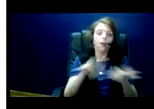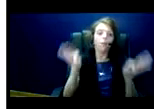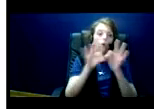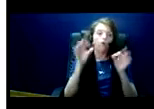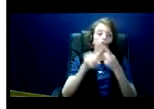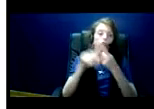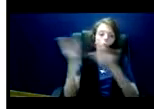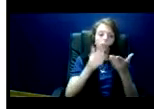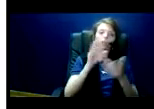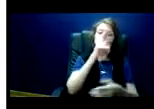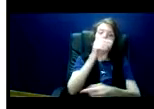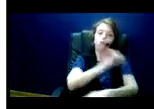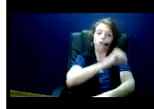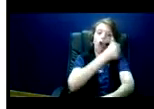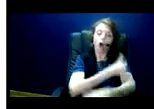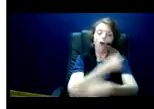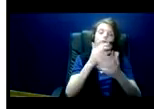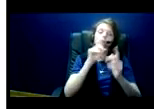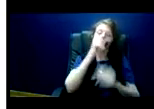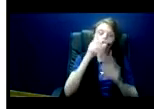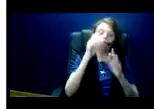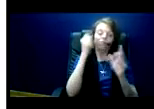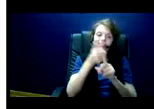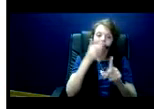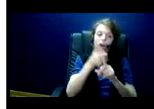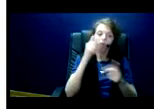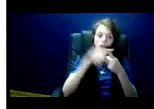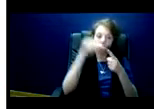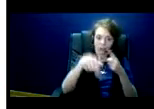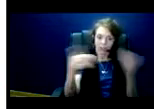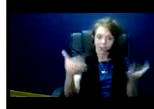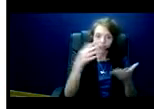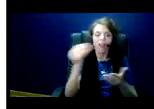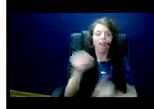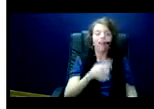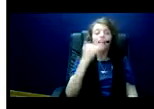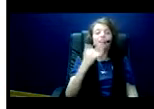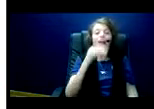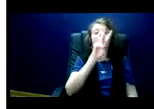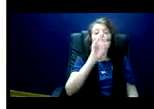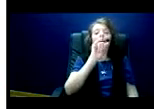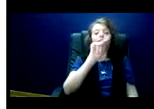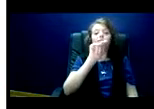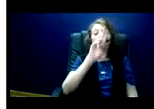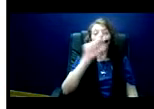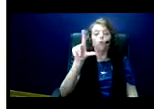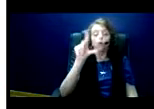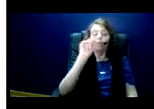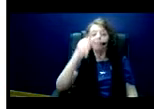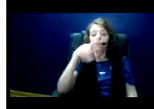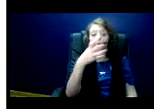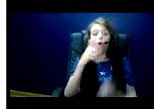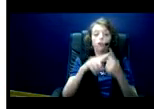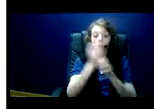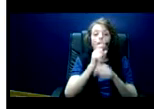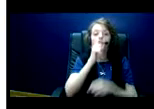most authentic self to the space as possible. A little virtual tip here on this screen is that you want to make sure that